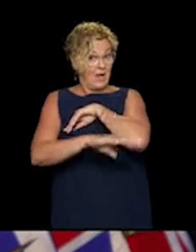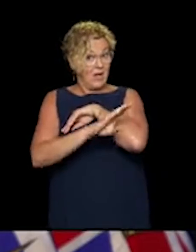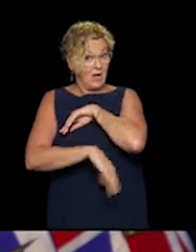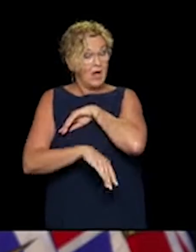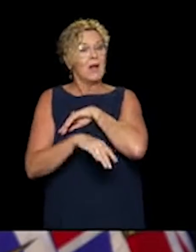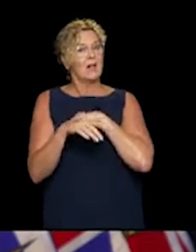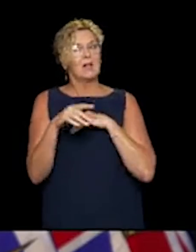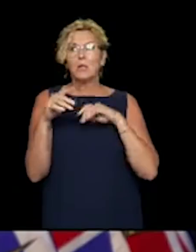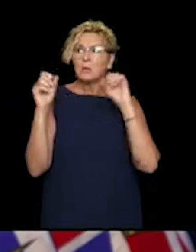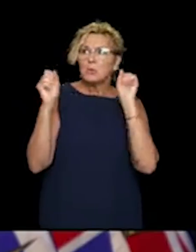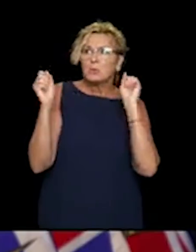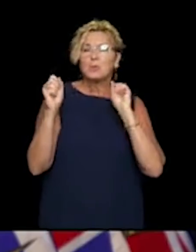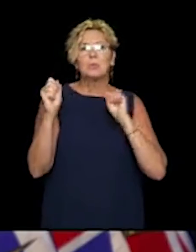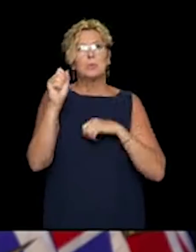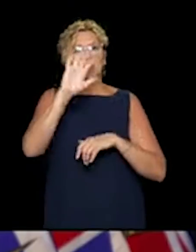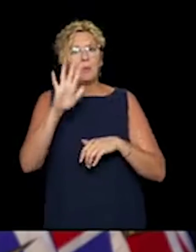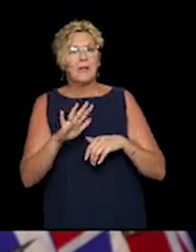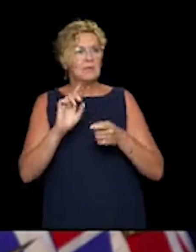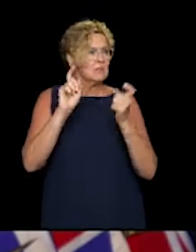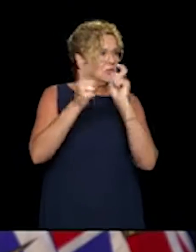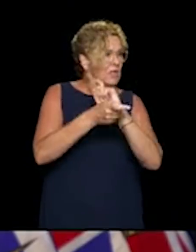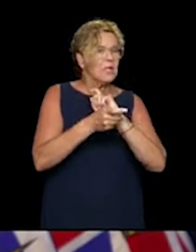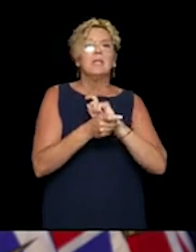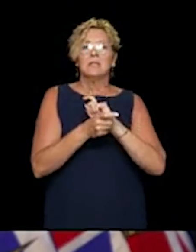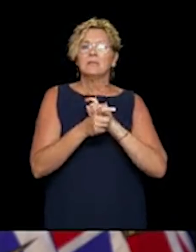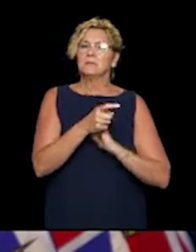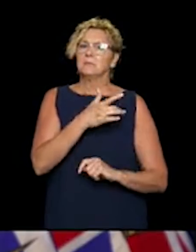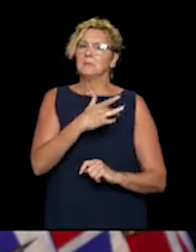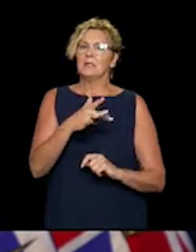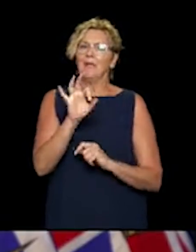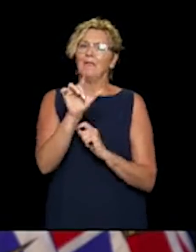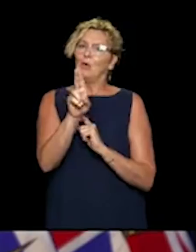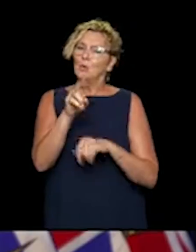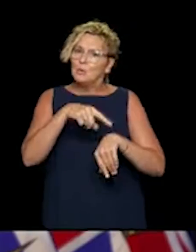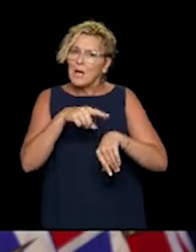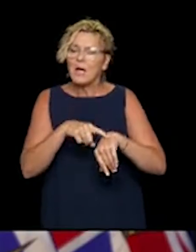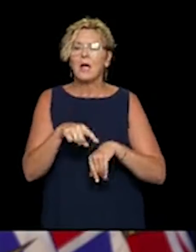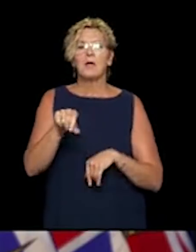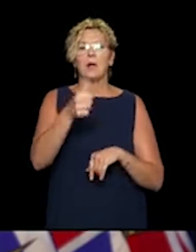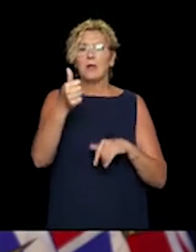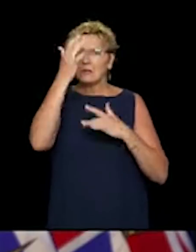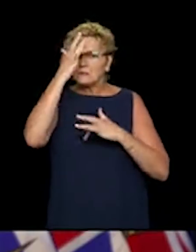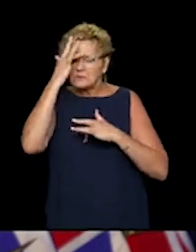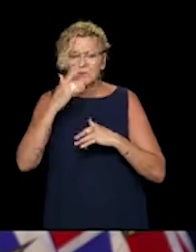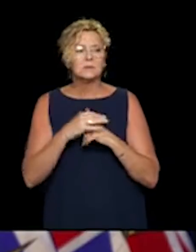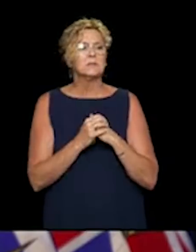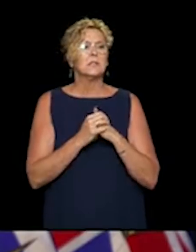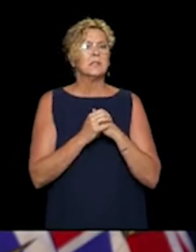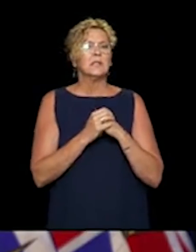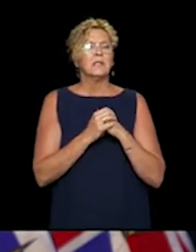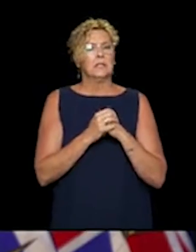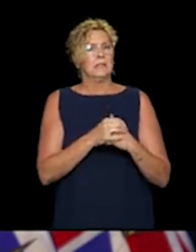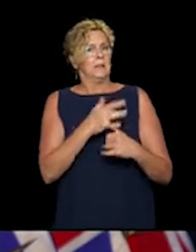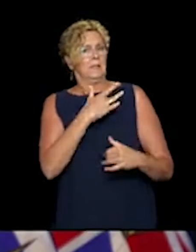likely have a second wave. We've seen a surge in cases, but we've managed to keep our curve flat and we